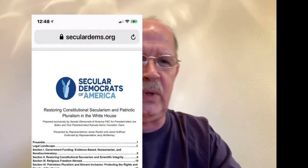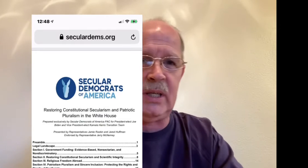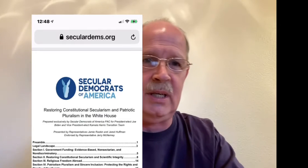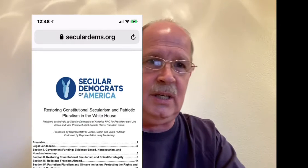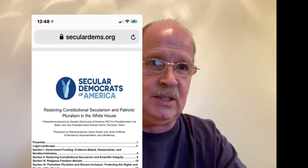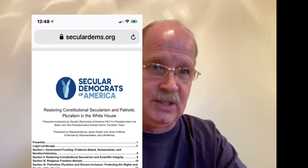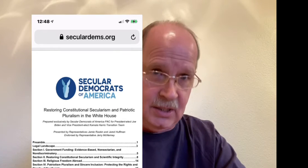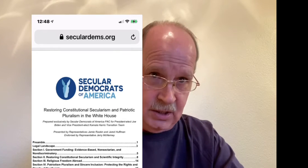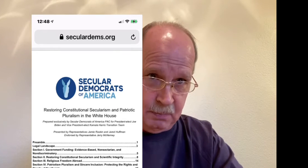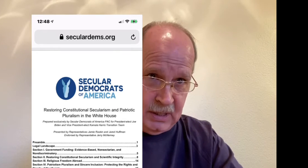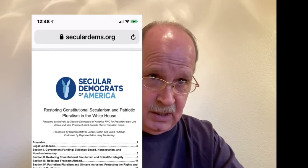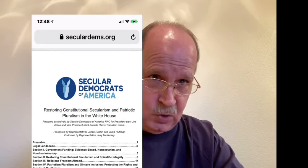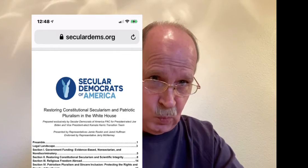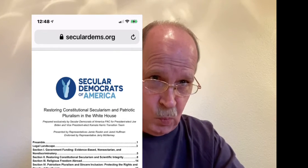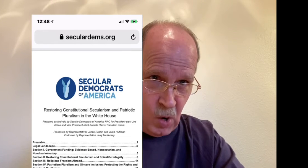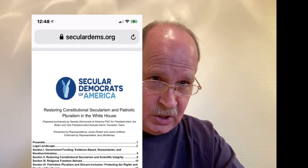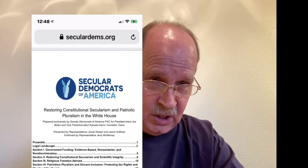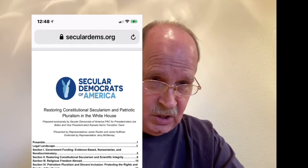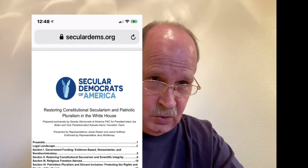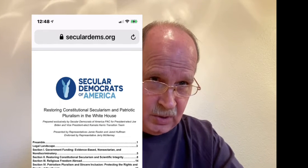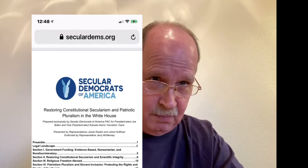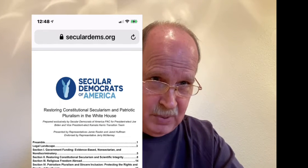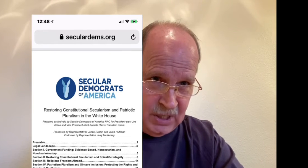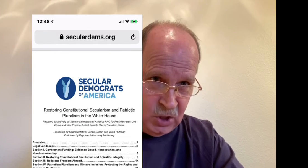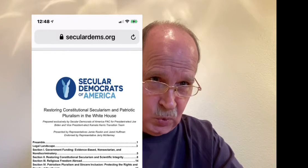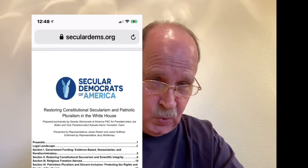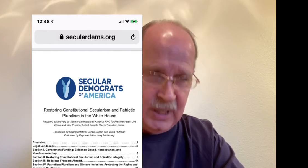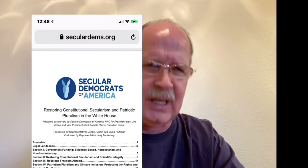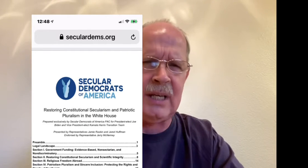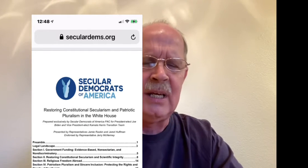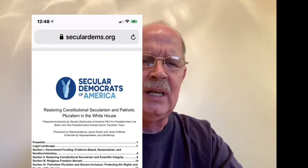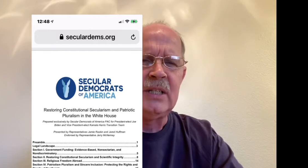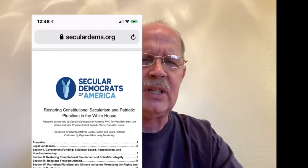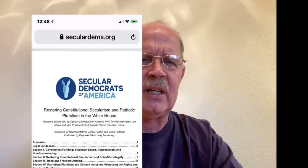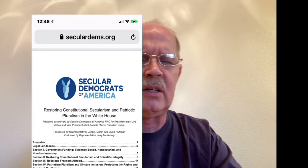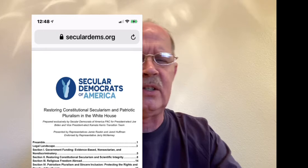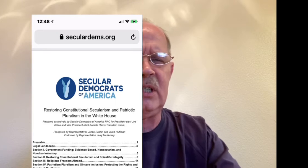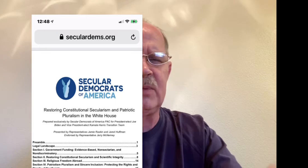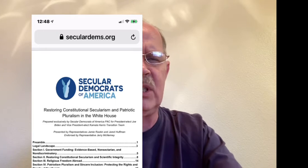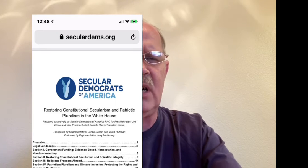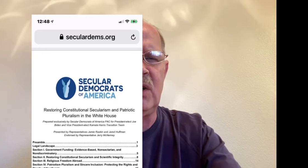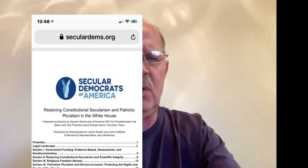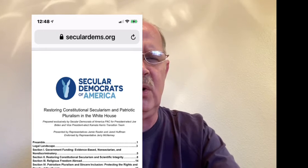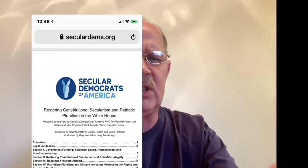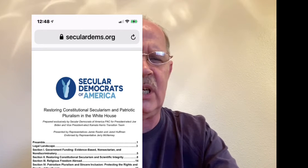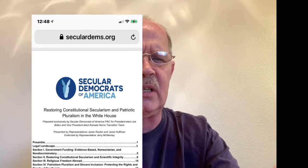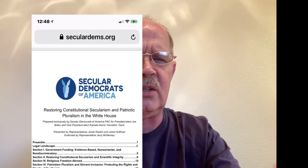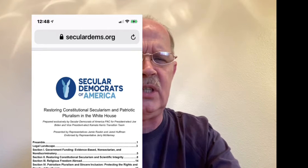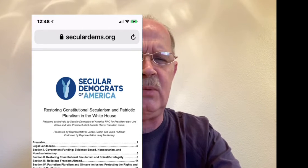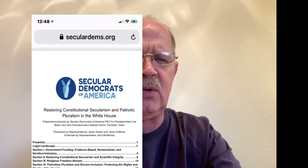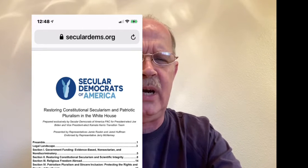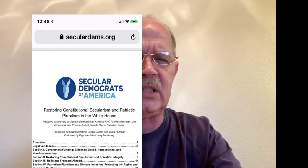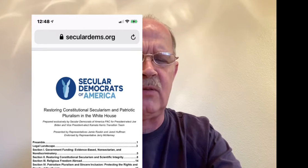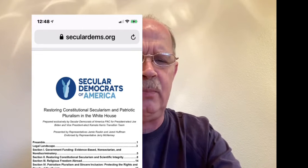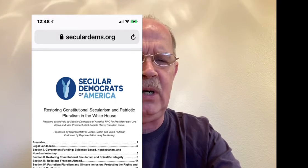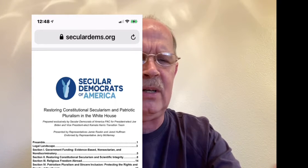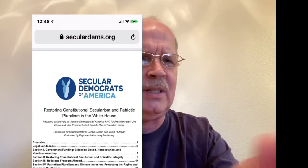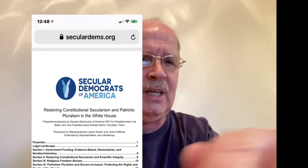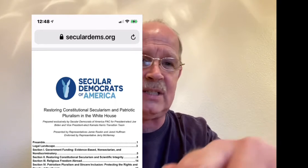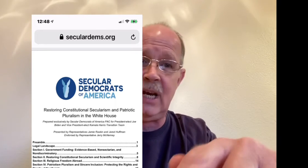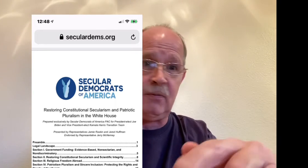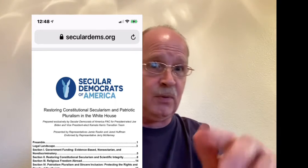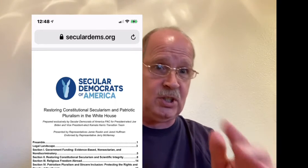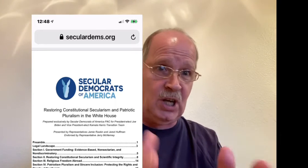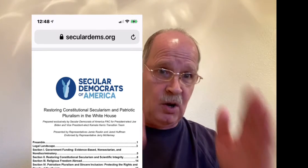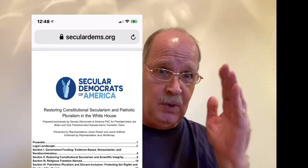this weekend, instead of just binge watching, do some binge reading. SecularDems.org, Secular Democrats of America.